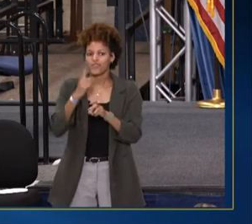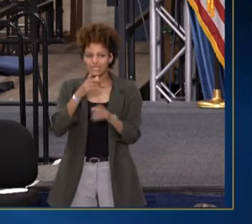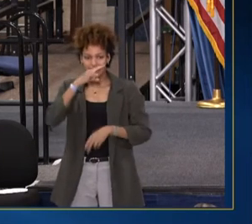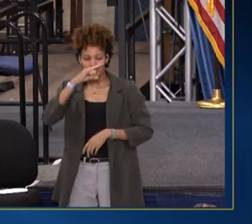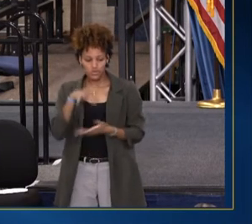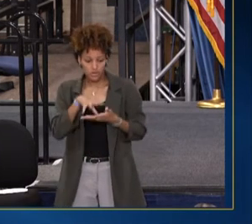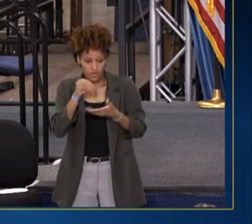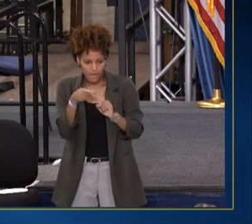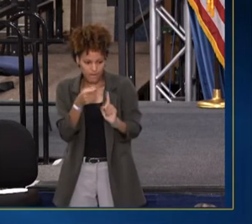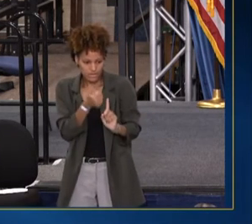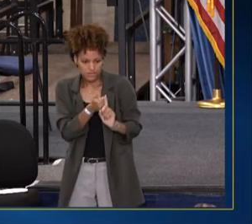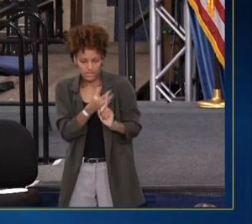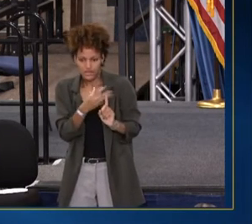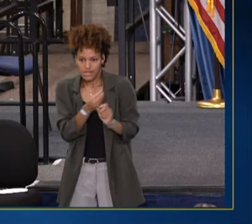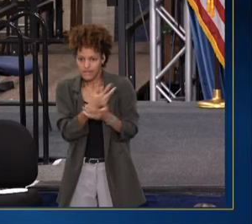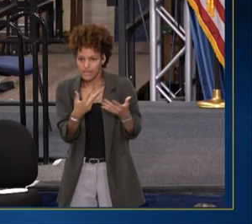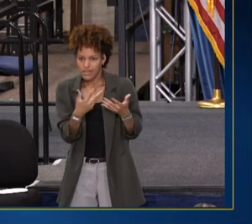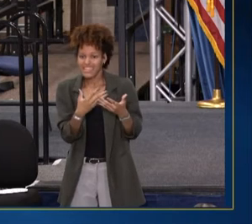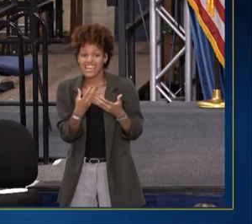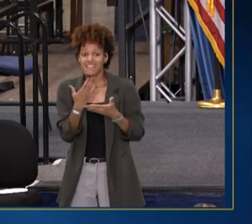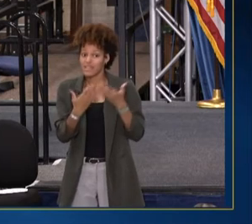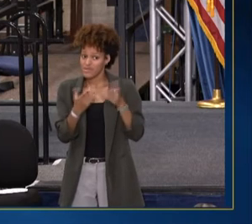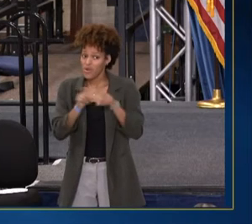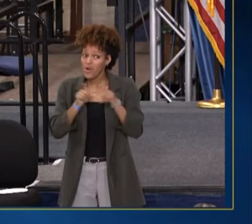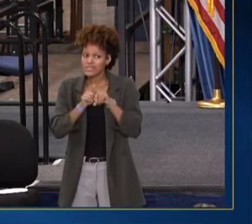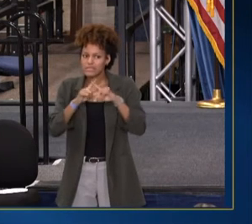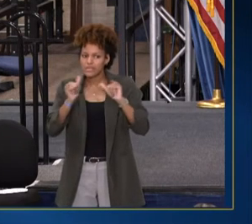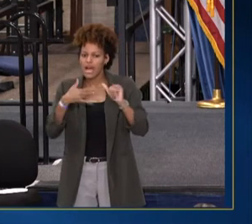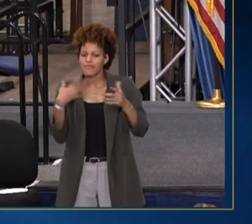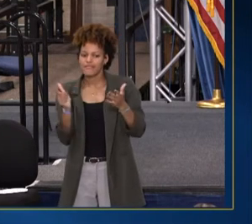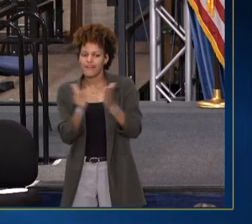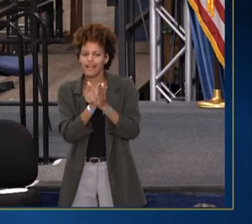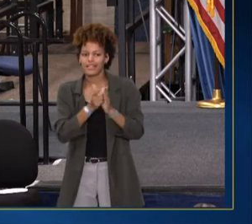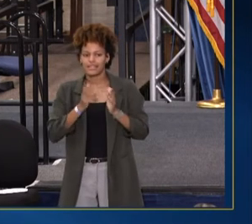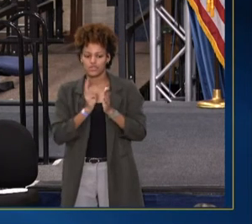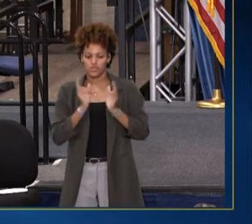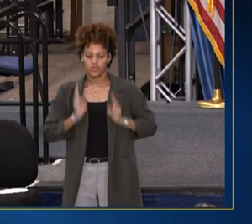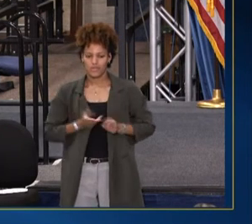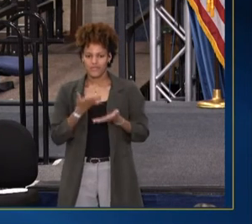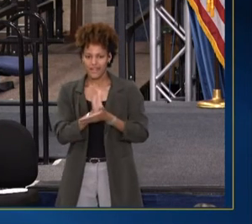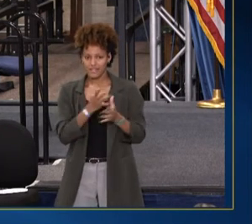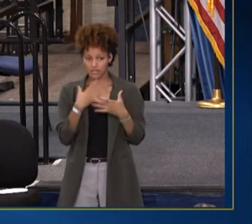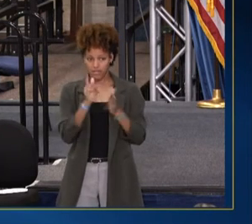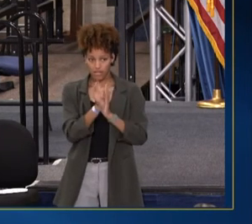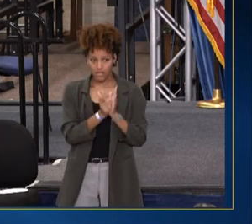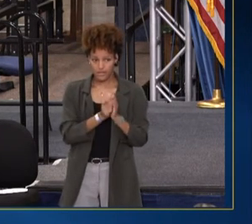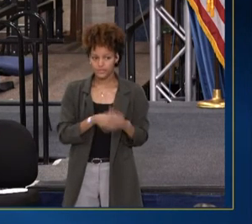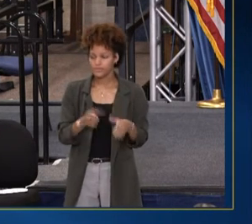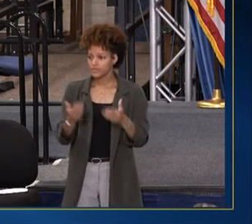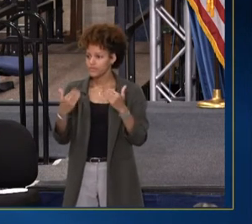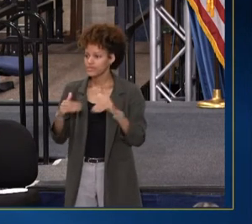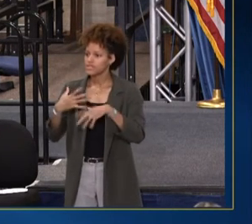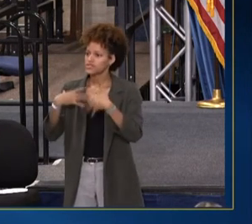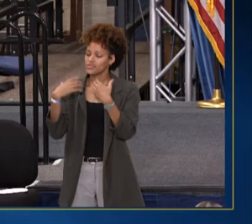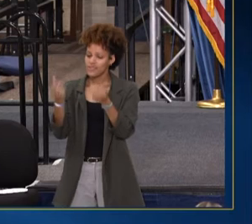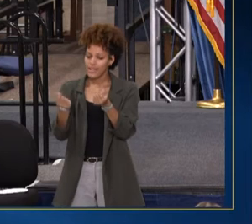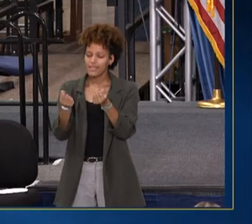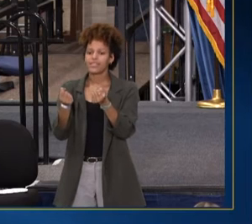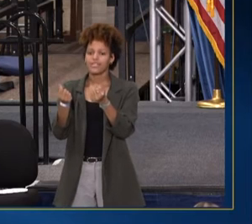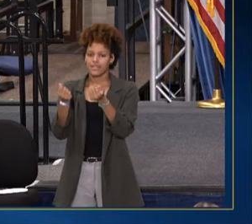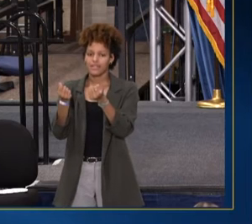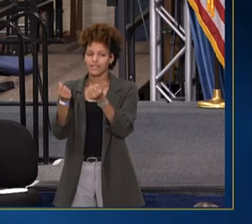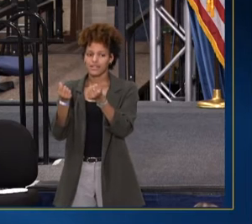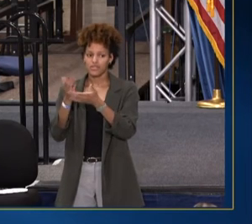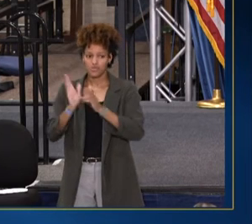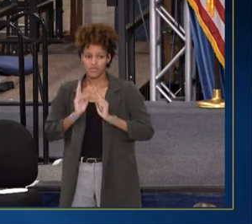learn and may violate civil rights laws, strengthening mental health and other support resources by